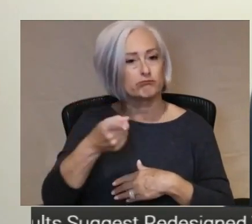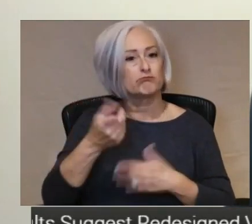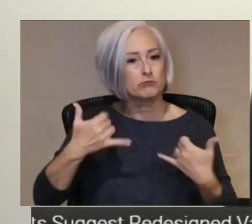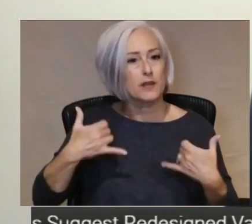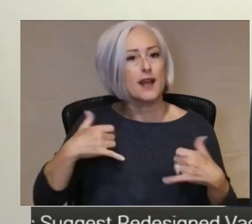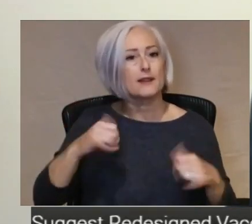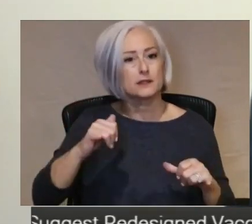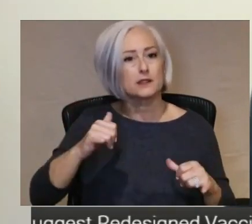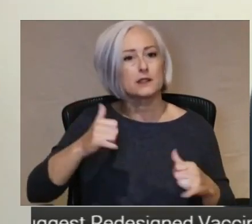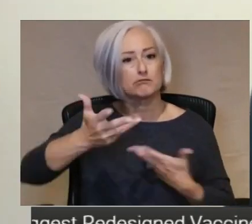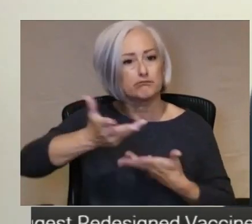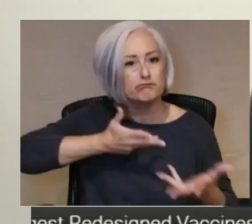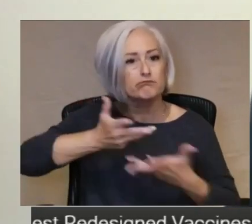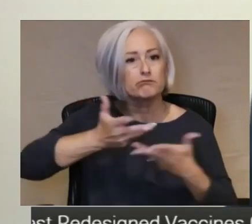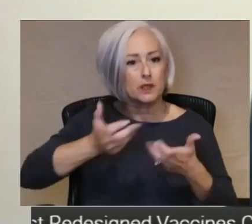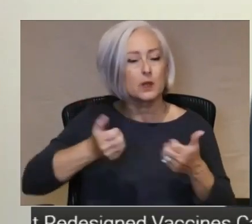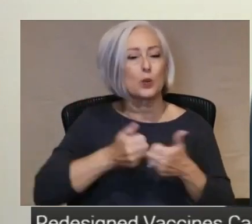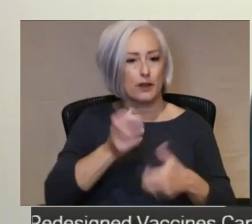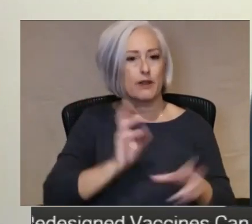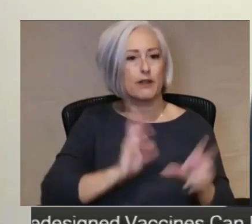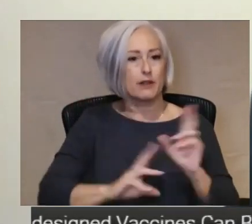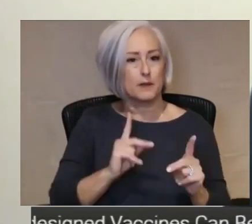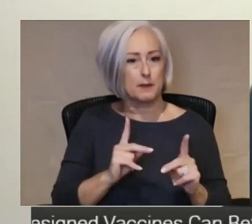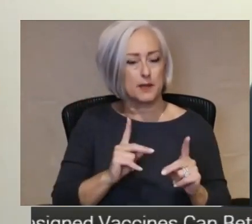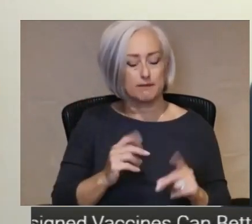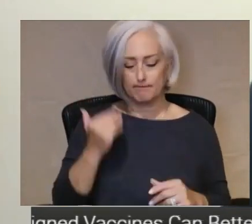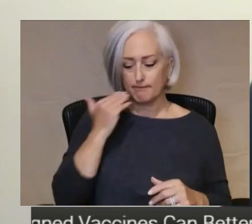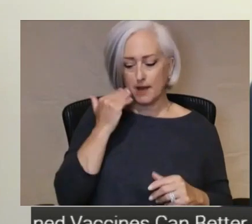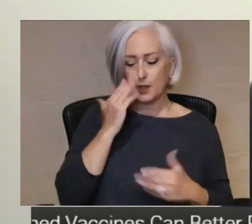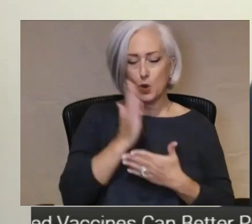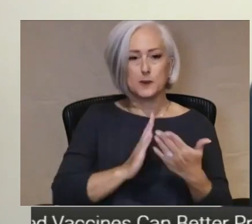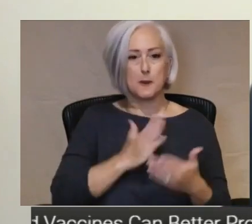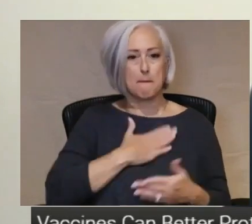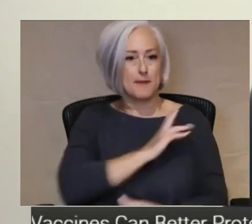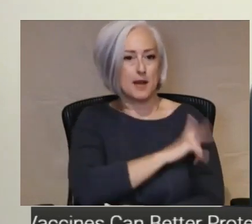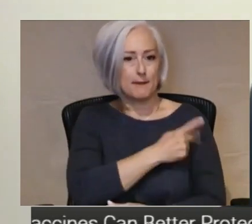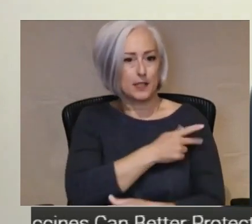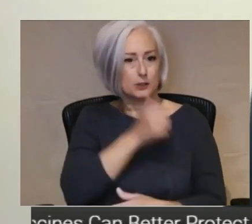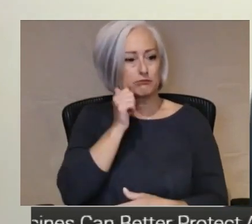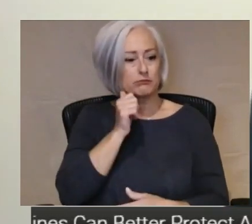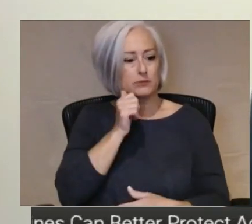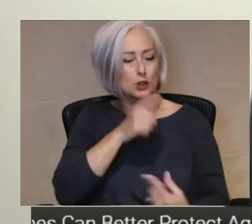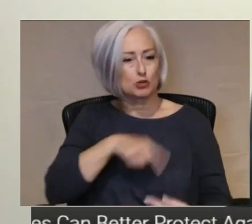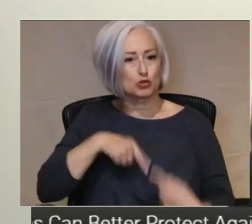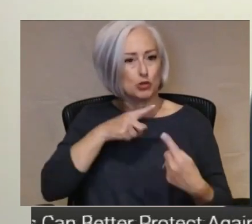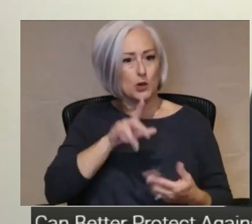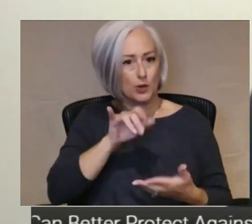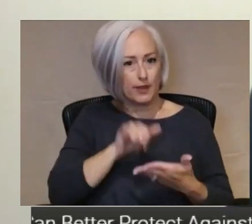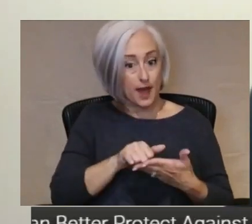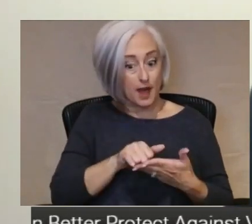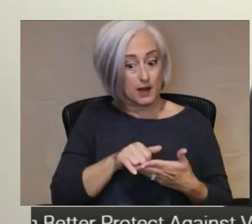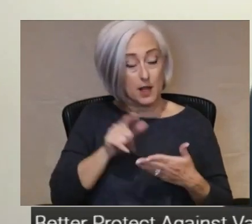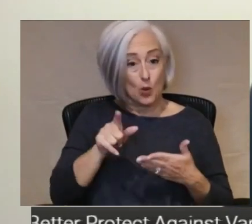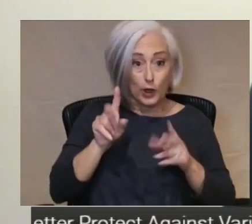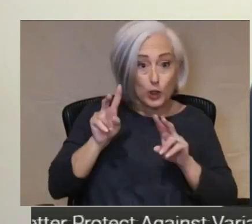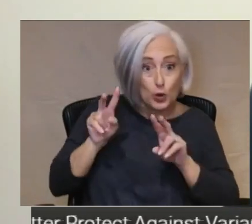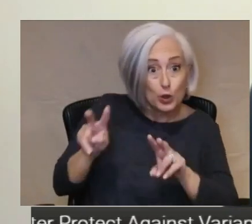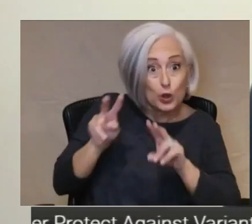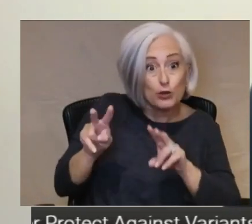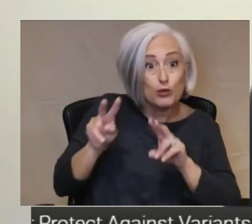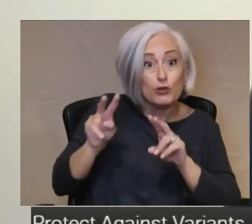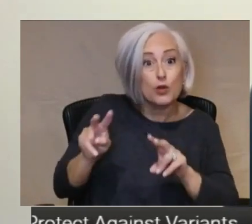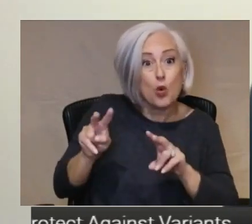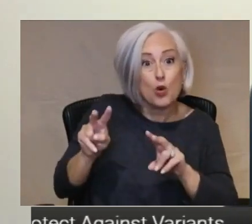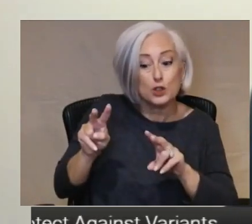who have struggled with this, and I advise that, you know, while looking forward to getting back to in-person, you can actually send out an email blast to